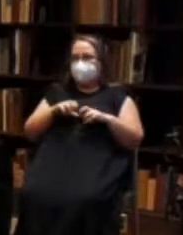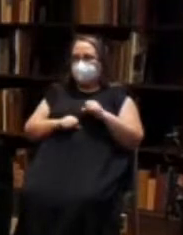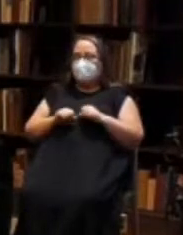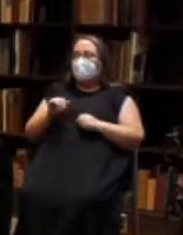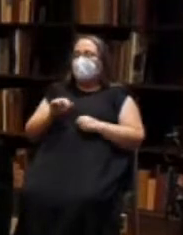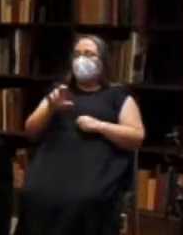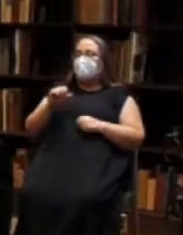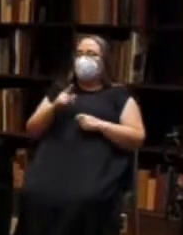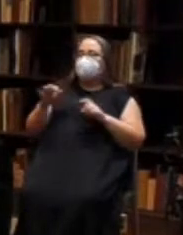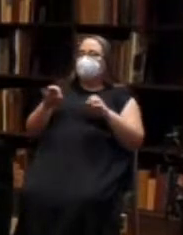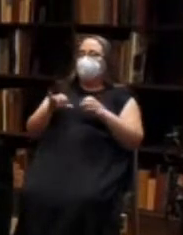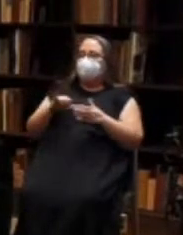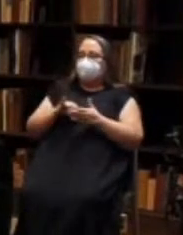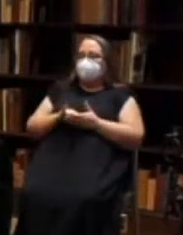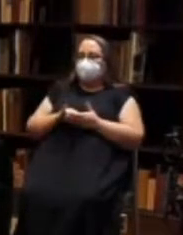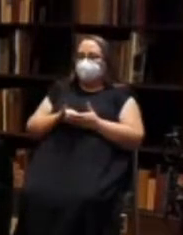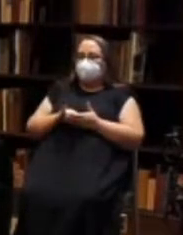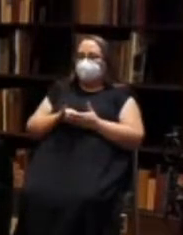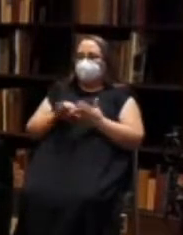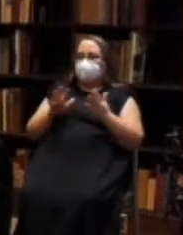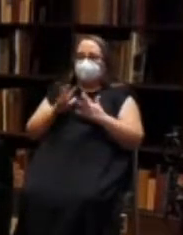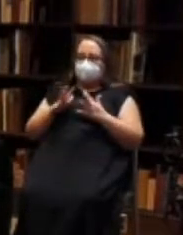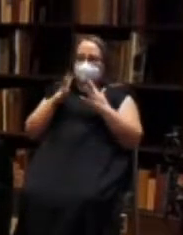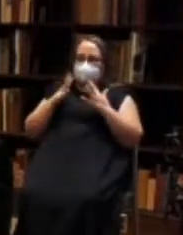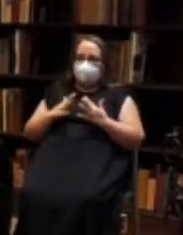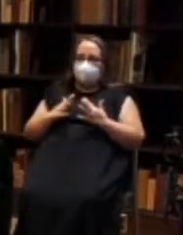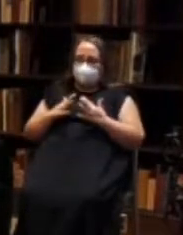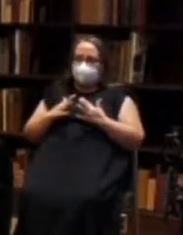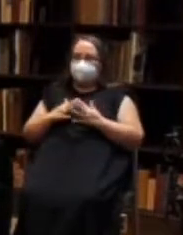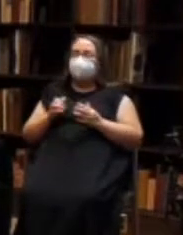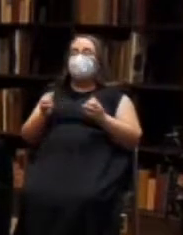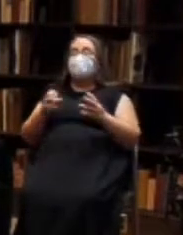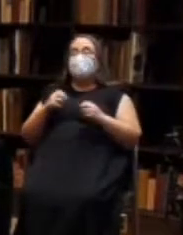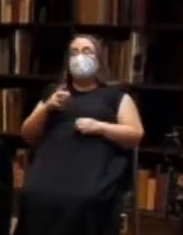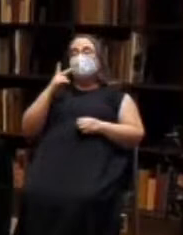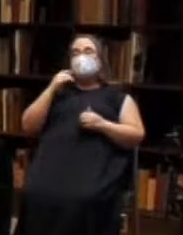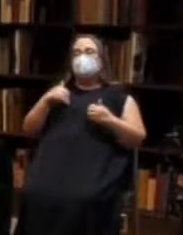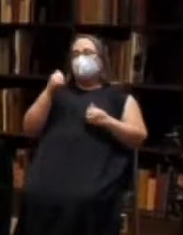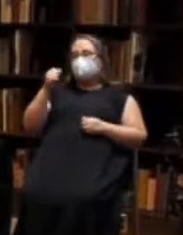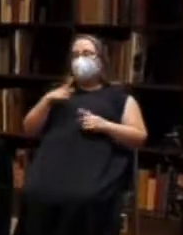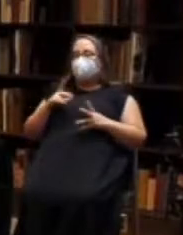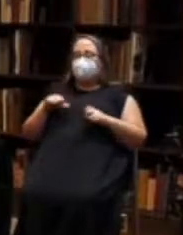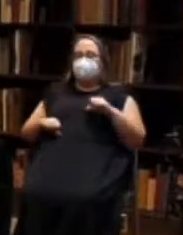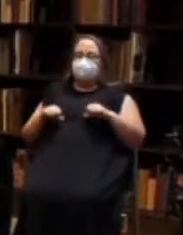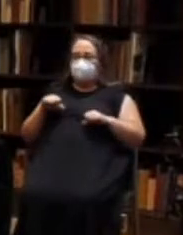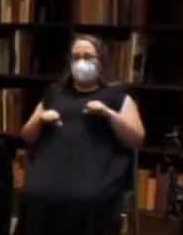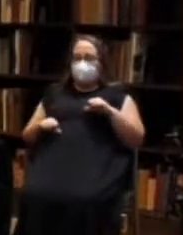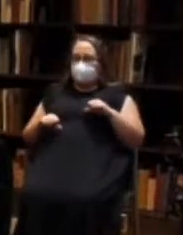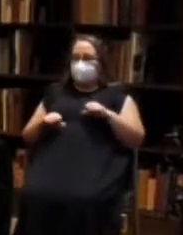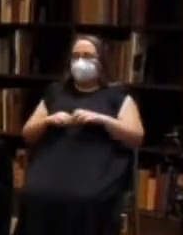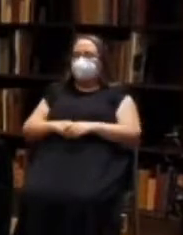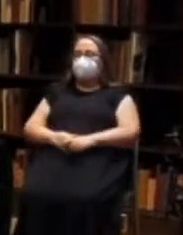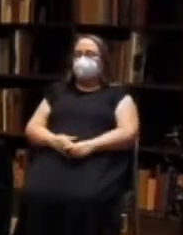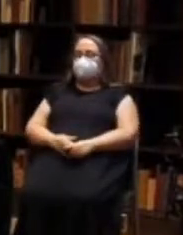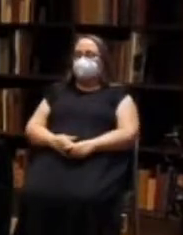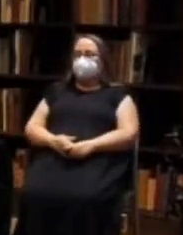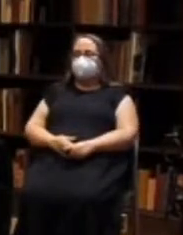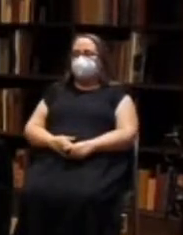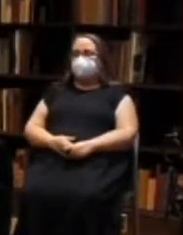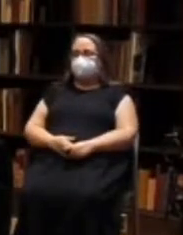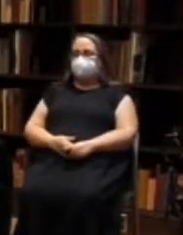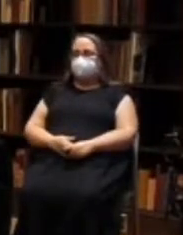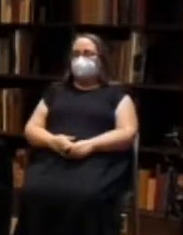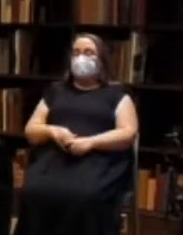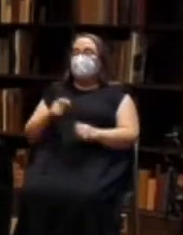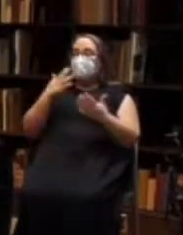Cornish described this as rather deplorable. So we see this young man who's torn, right? He doesn't